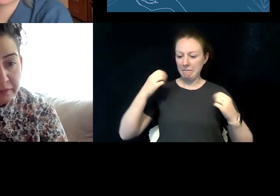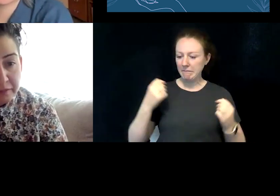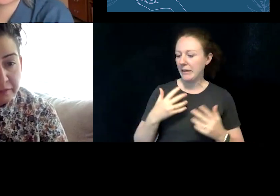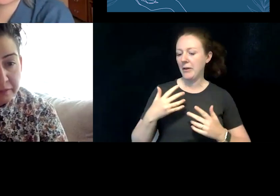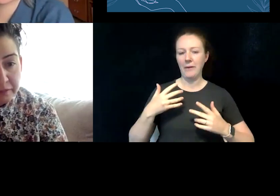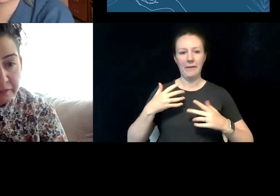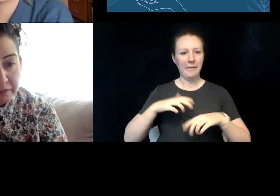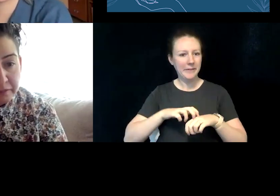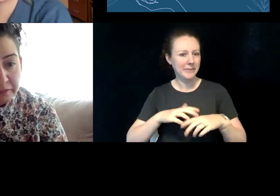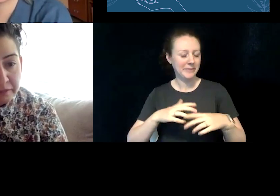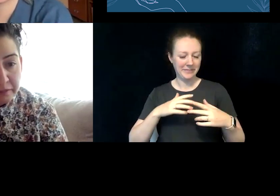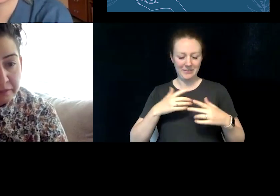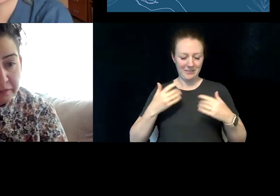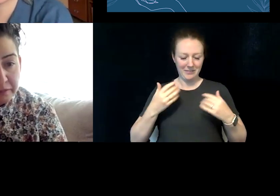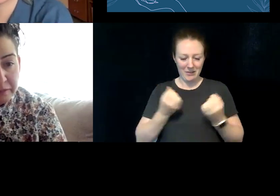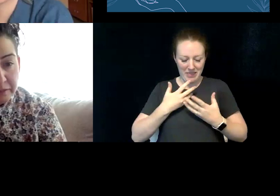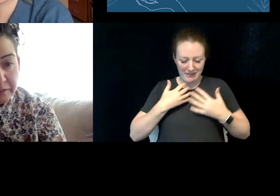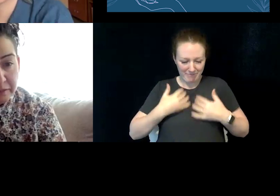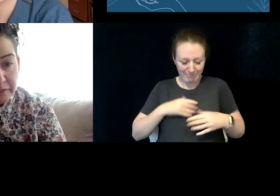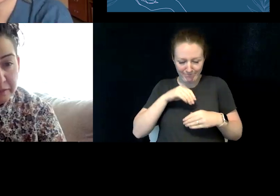to happen? There was so much